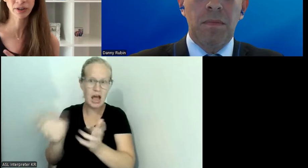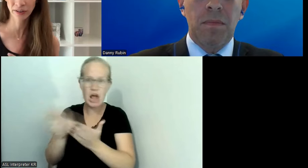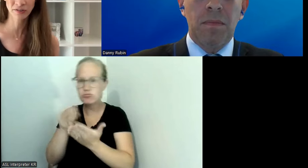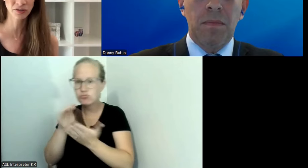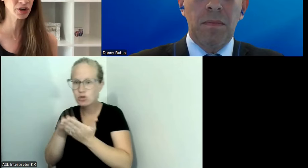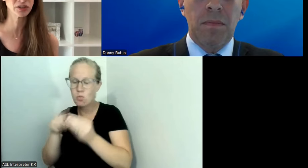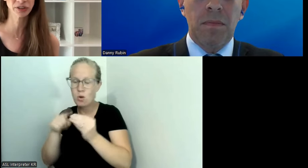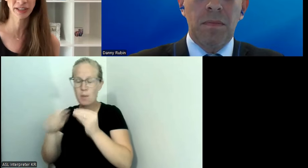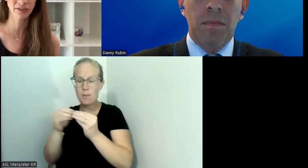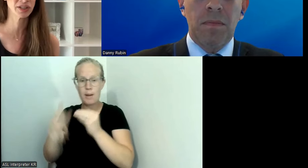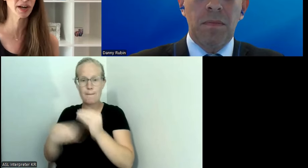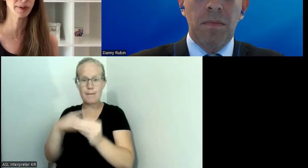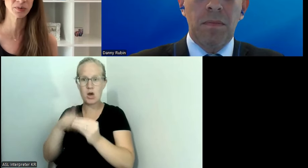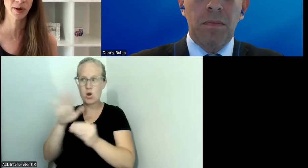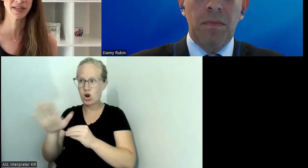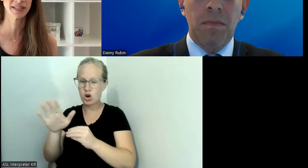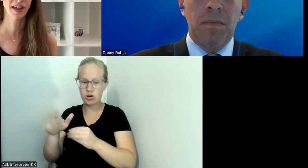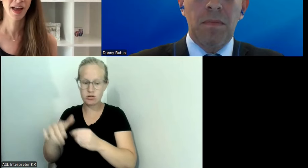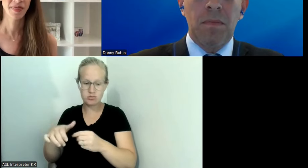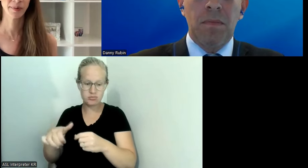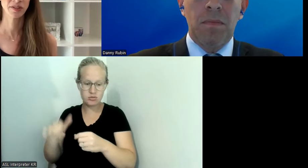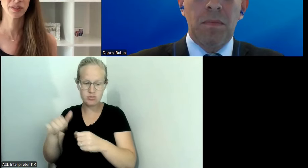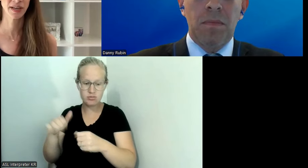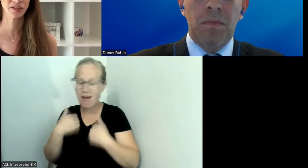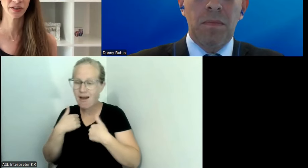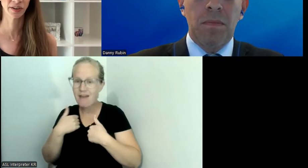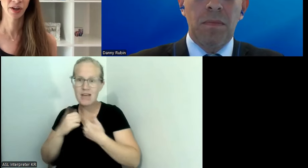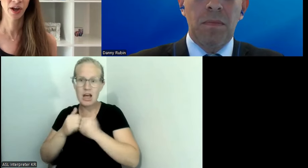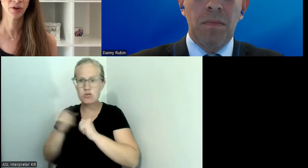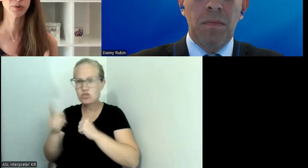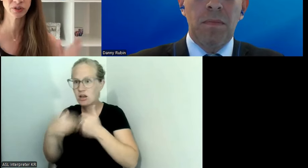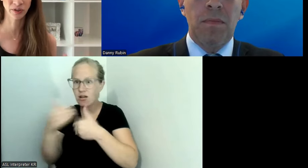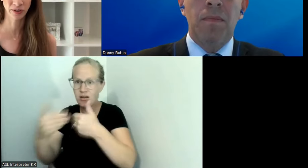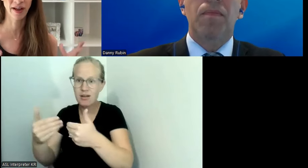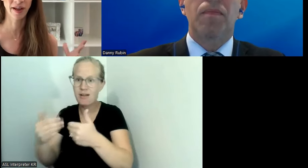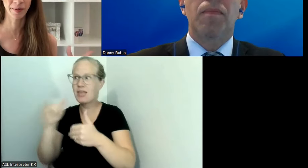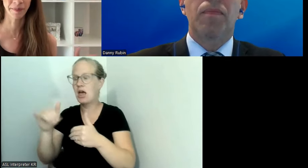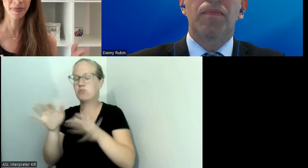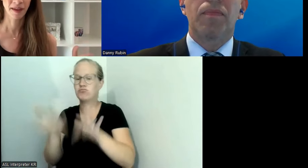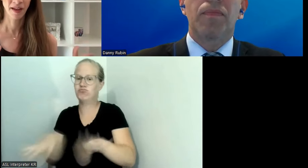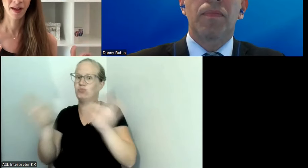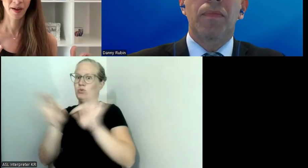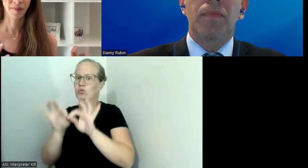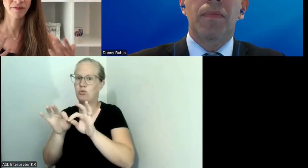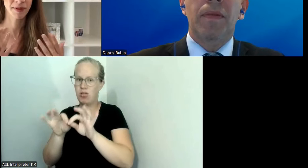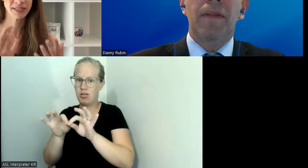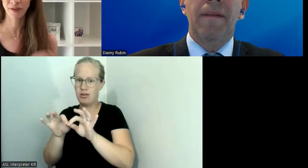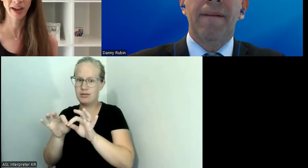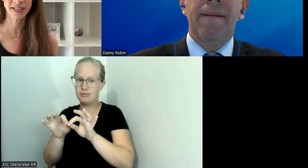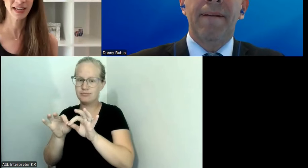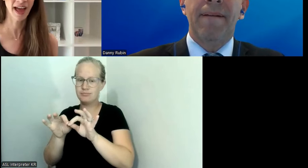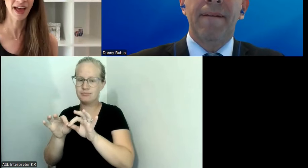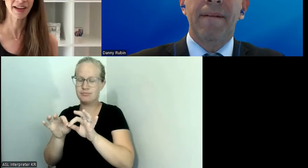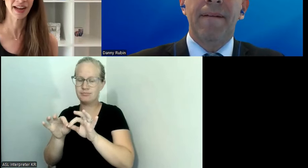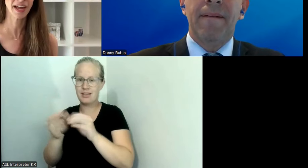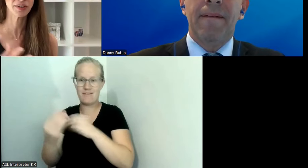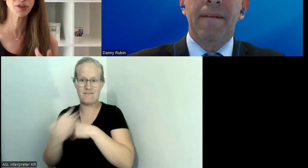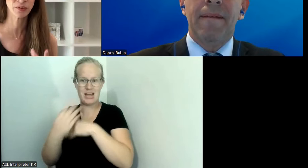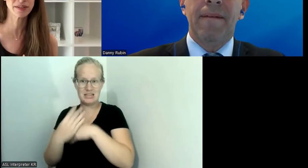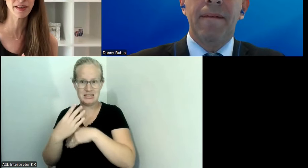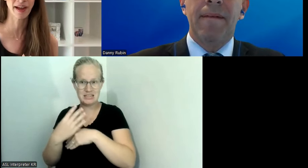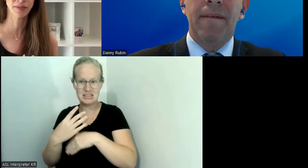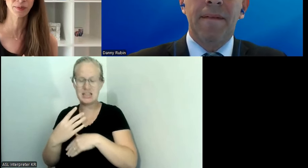about her trajectory and how she got where she was. And that was just such a, a crucial, um, a piece of advice I had.